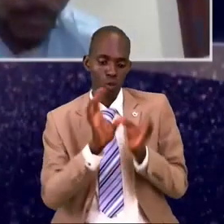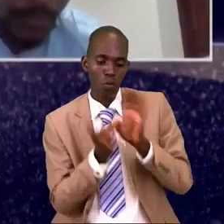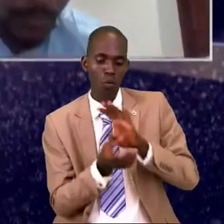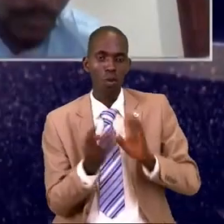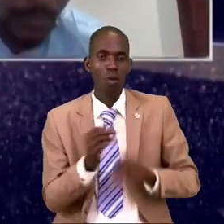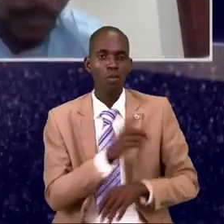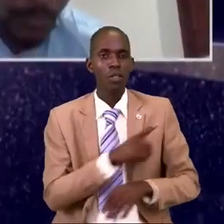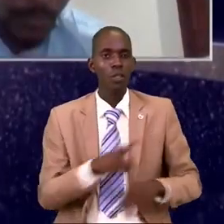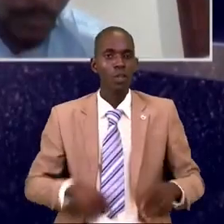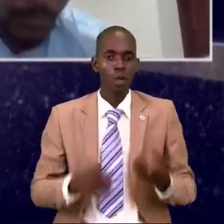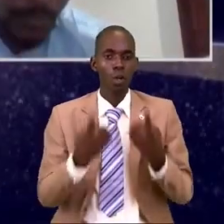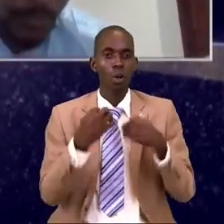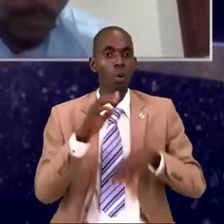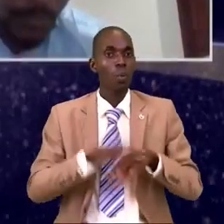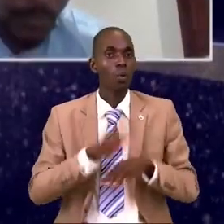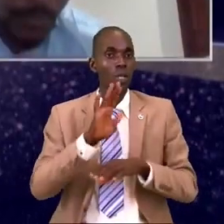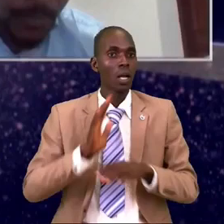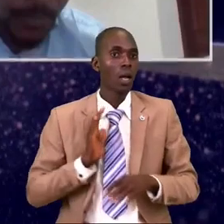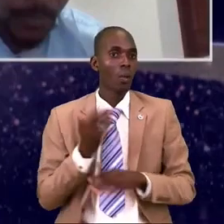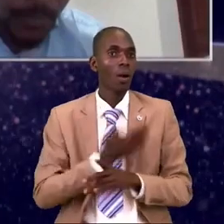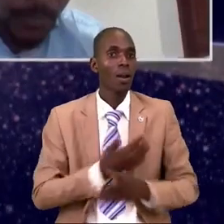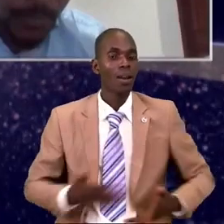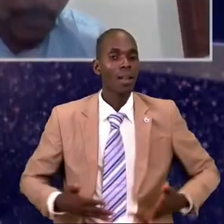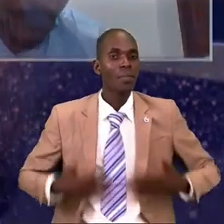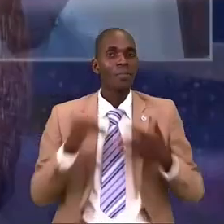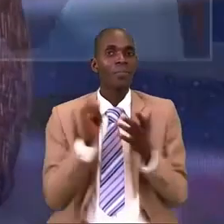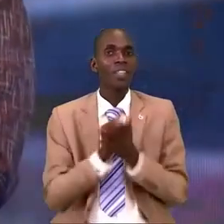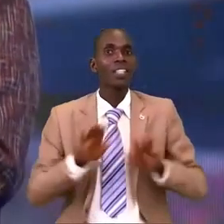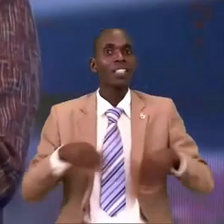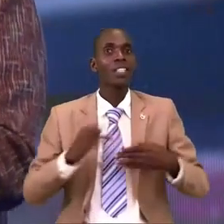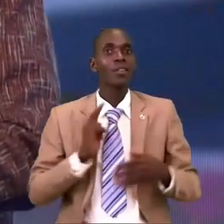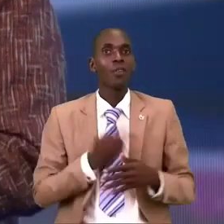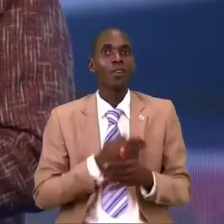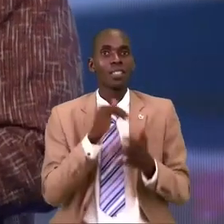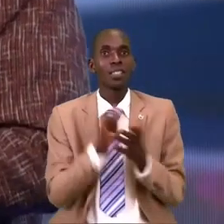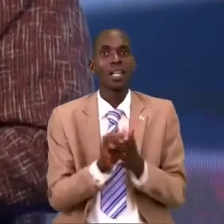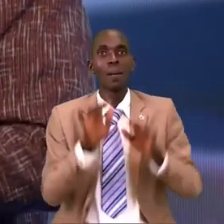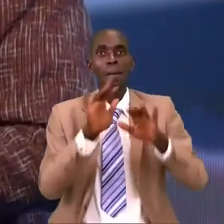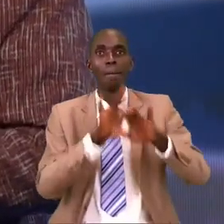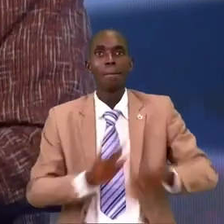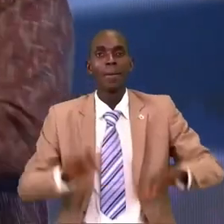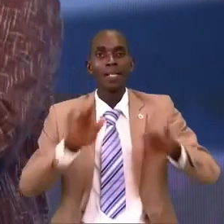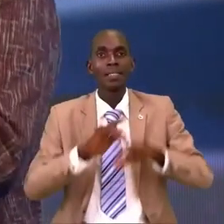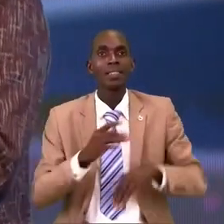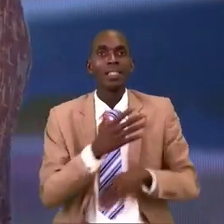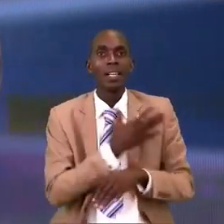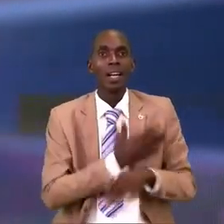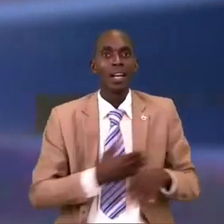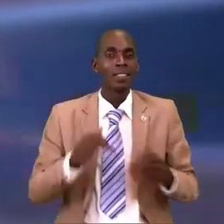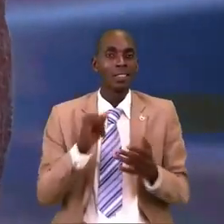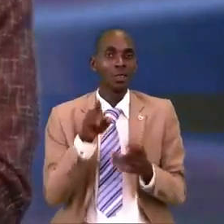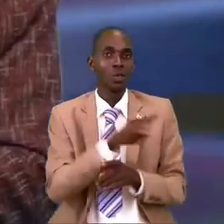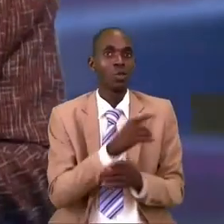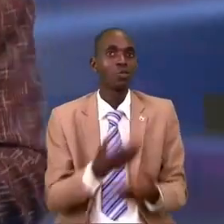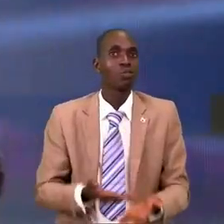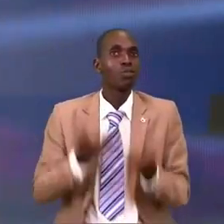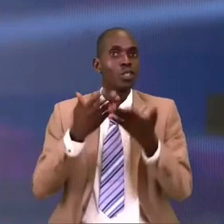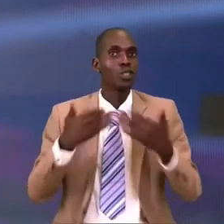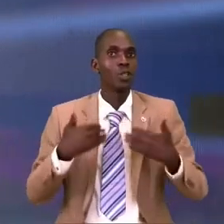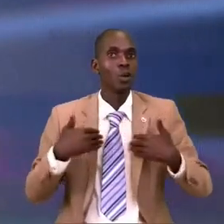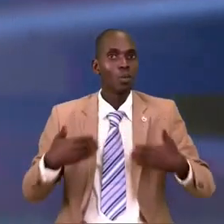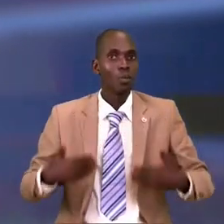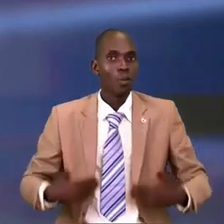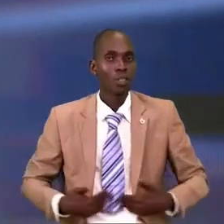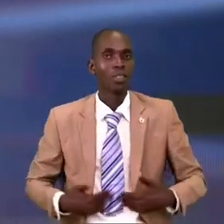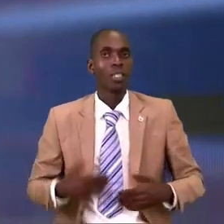body a living sacrifice, holy, acceptable unto God, which is your reasonable service. And then in verse